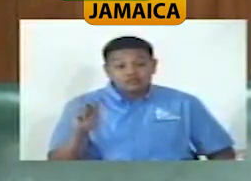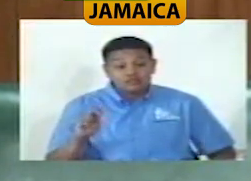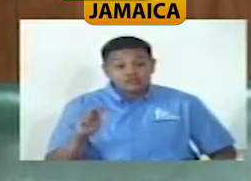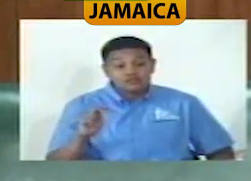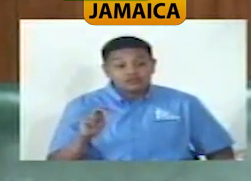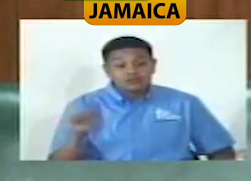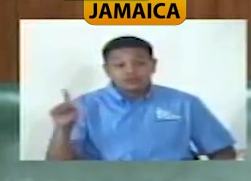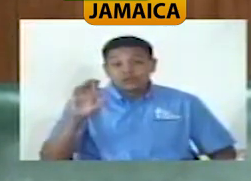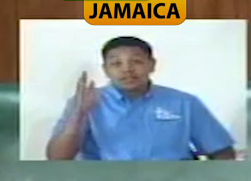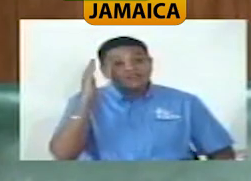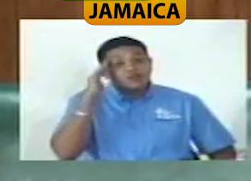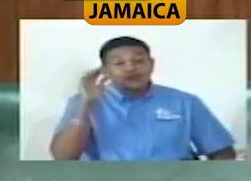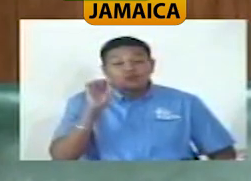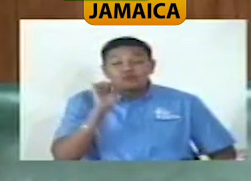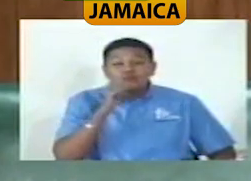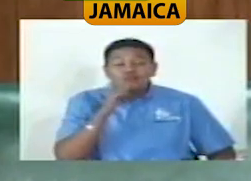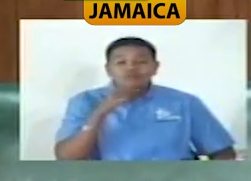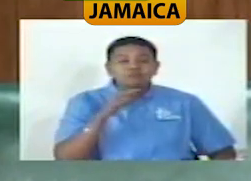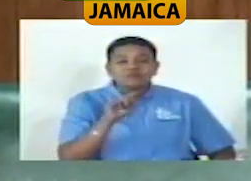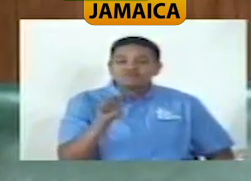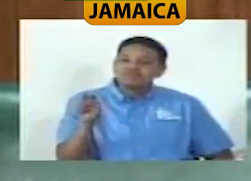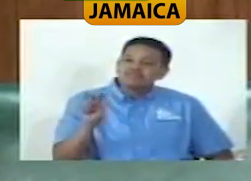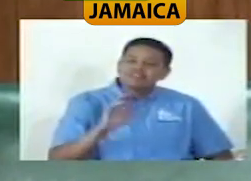she was suffering.